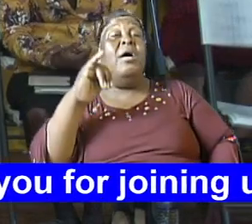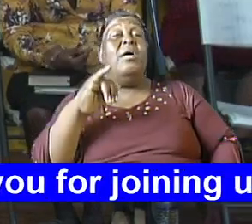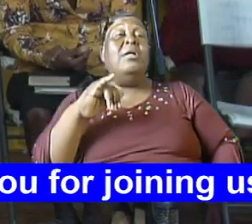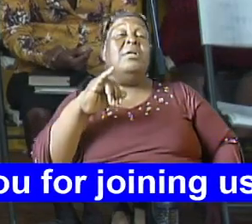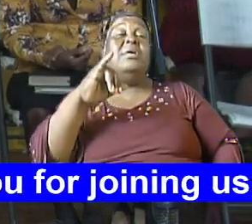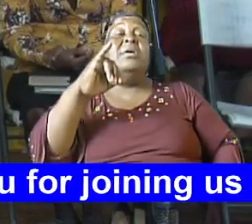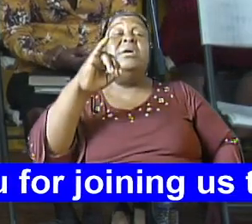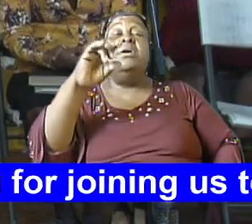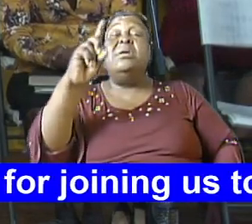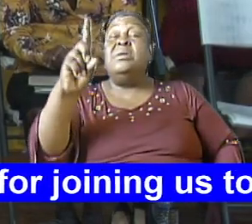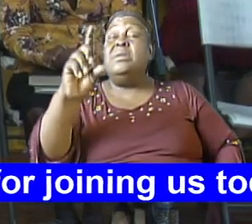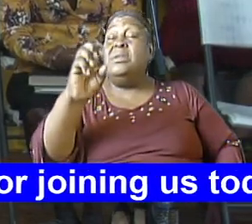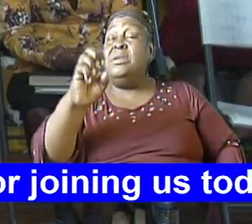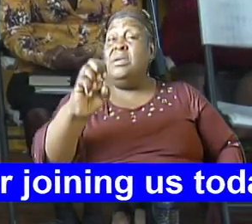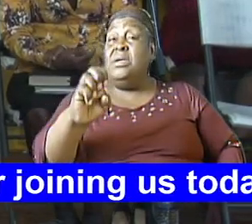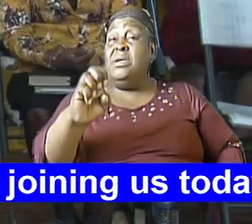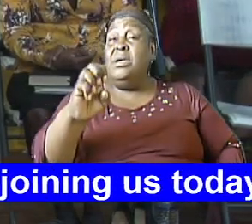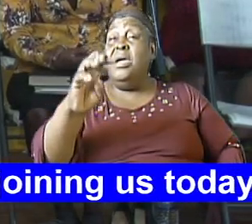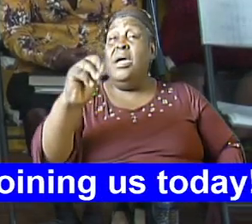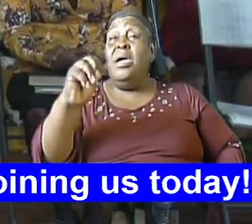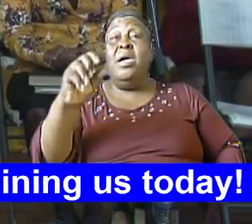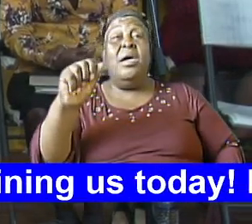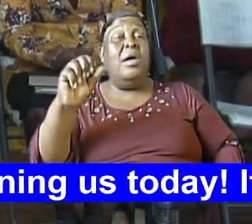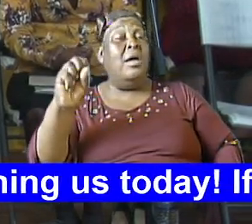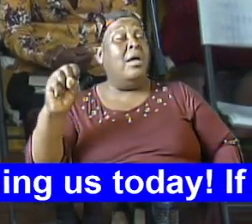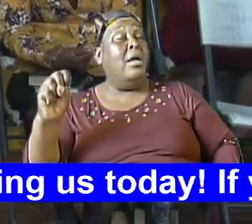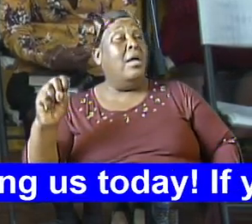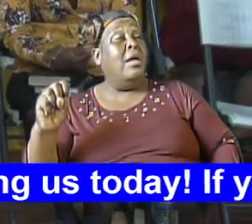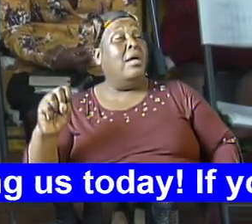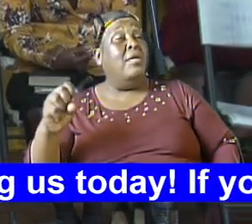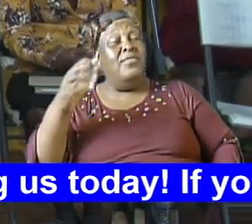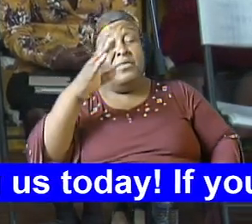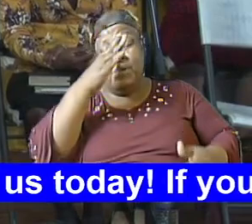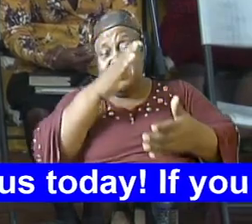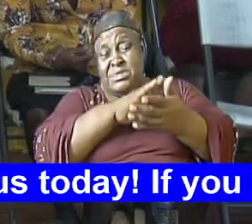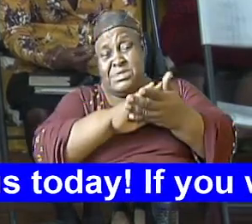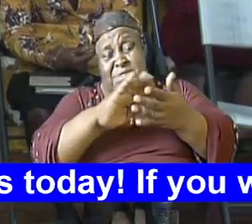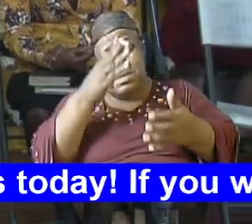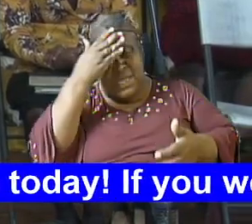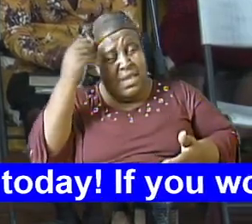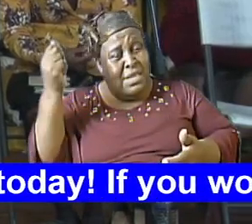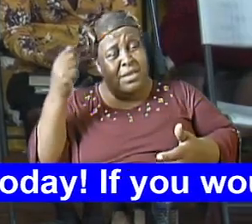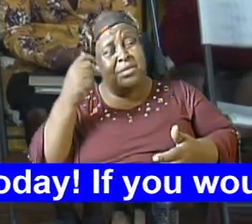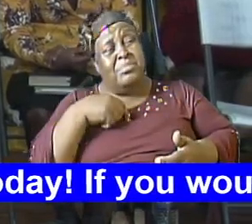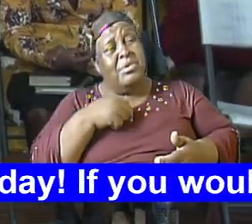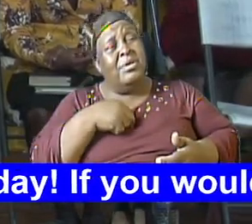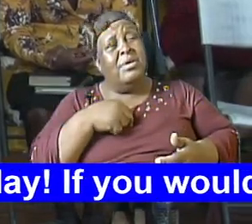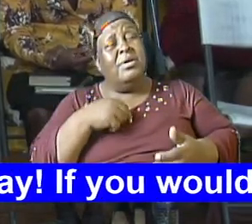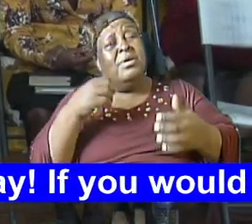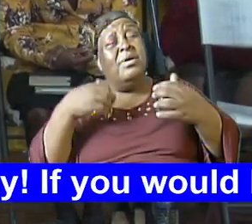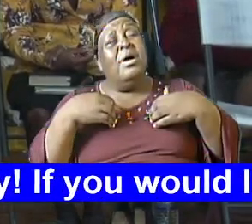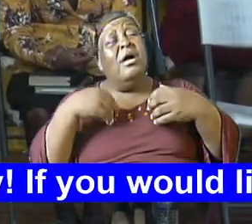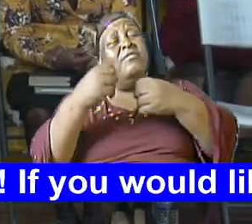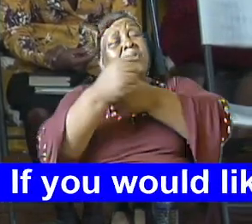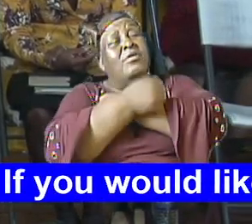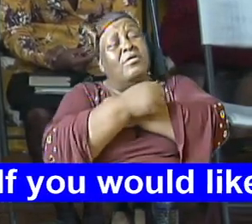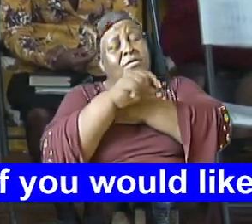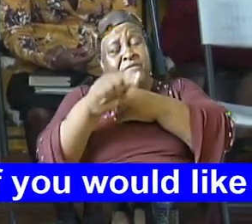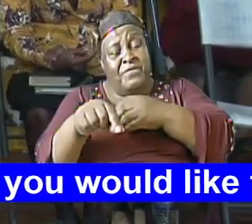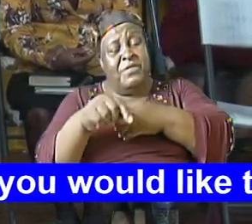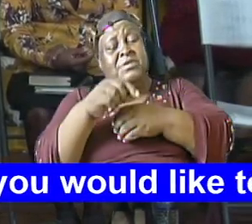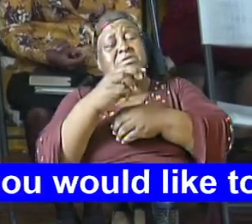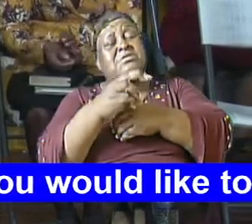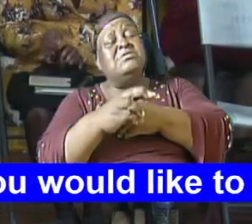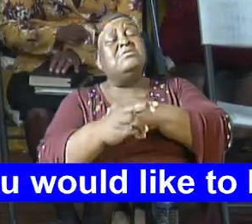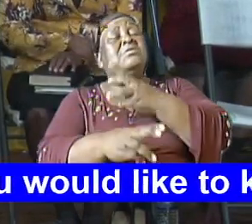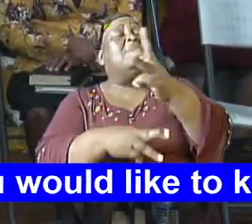scripture, it says, Demas has forsaken me, having loved this present world. So maybe, you know, we haven't seen